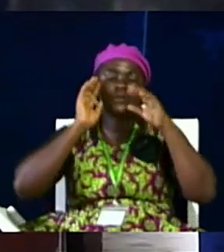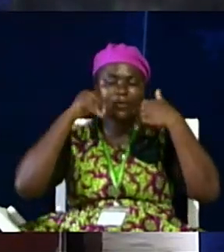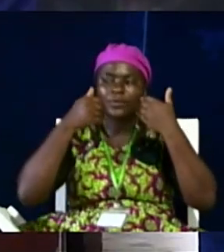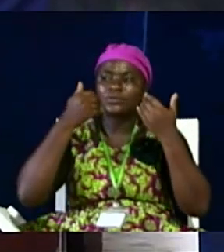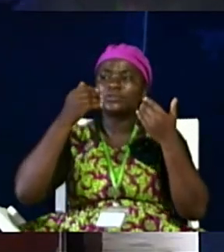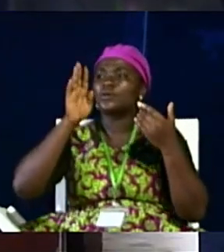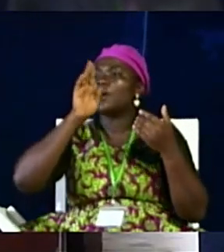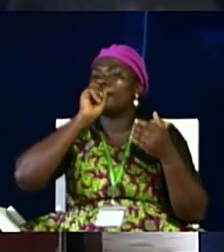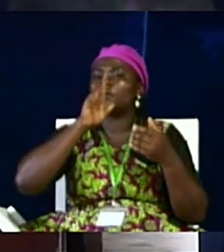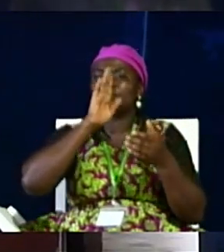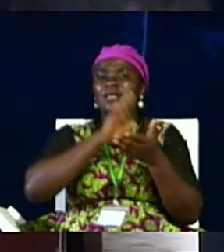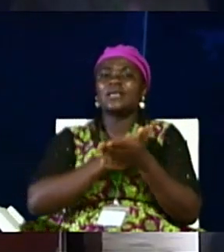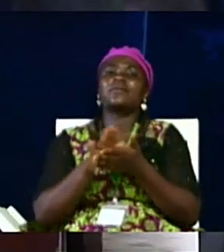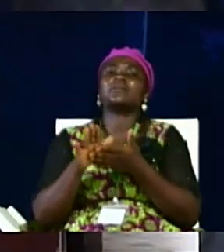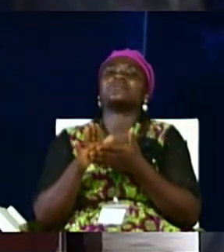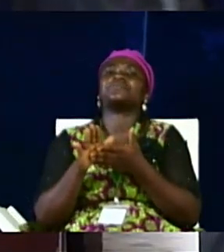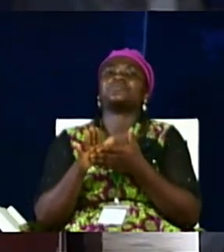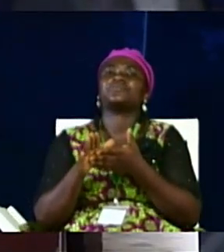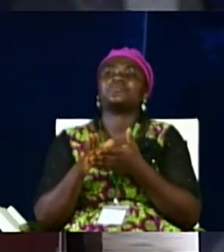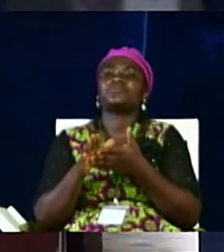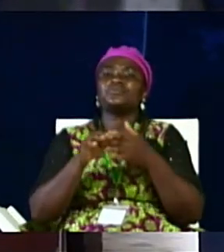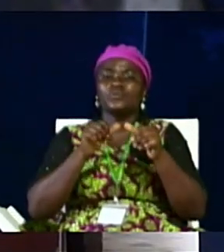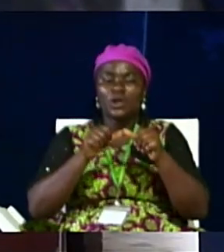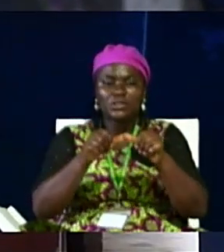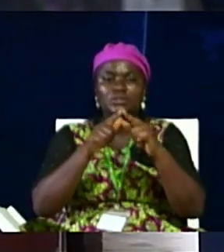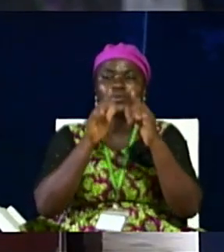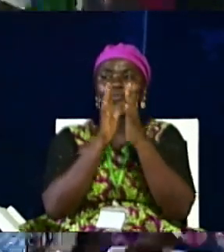erased. Go ahead and pray that prayer.